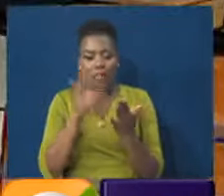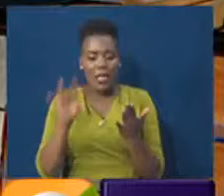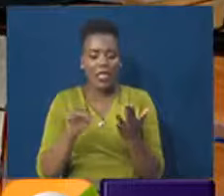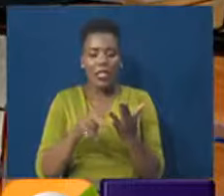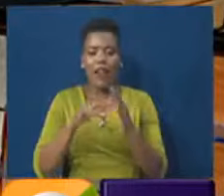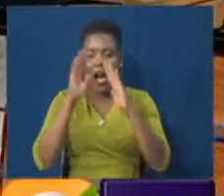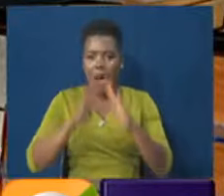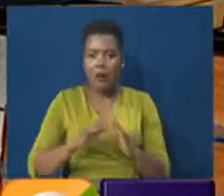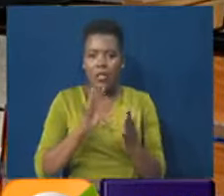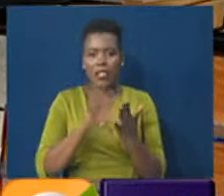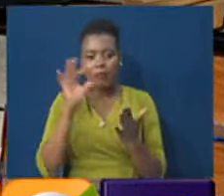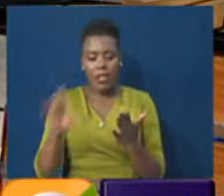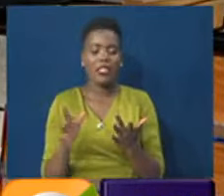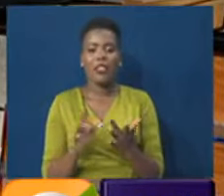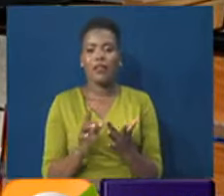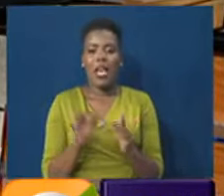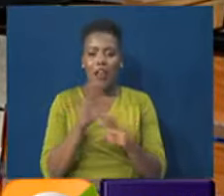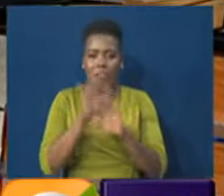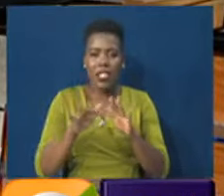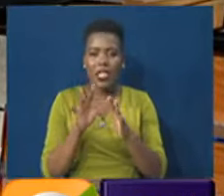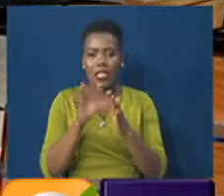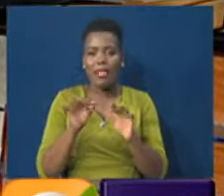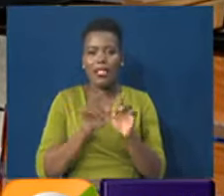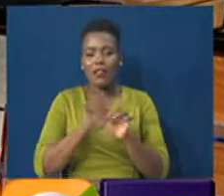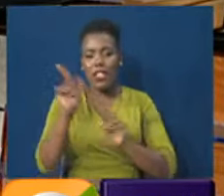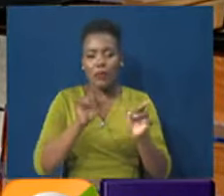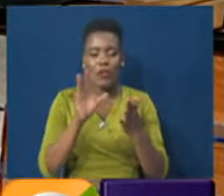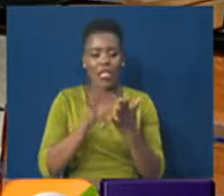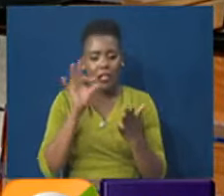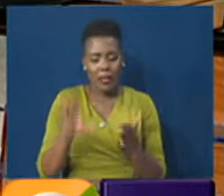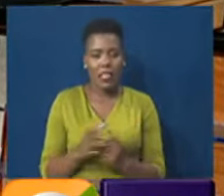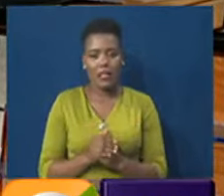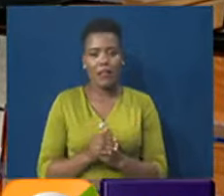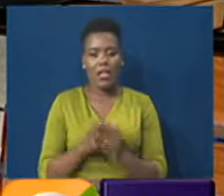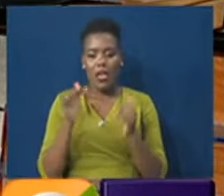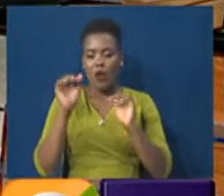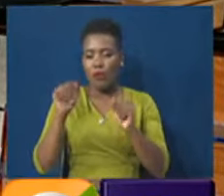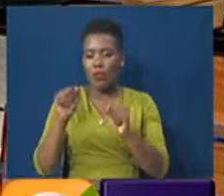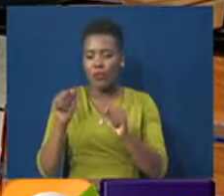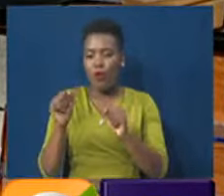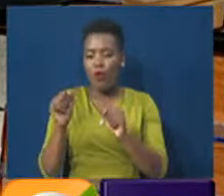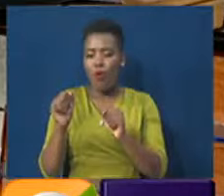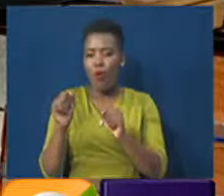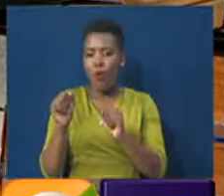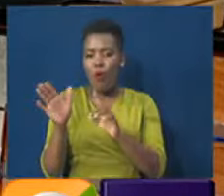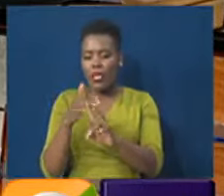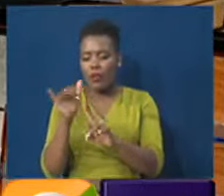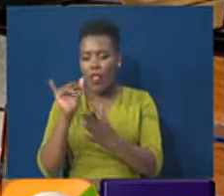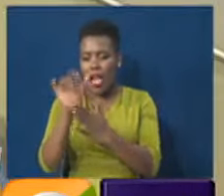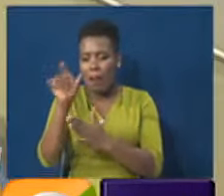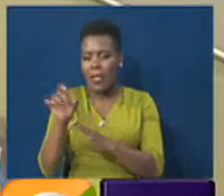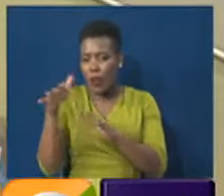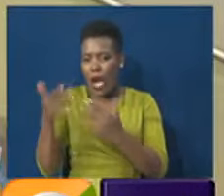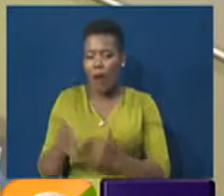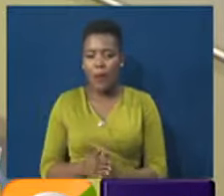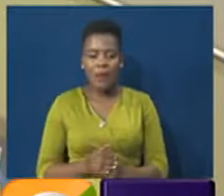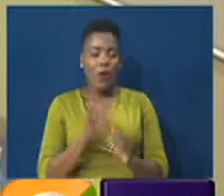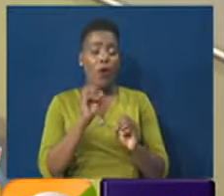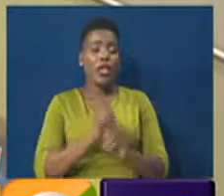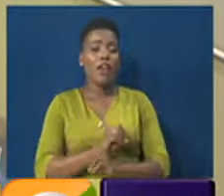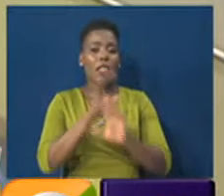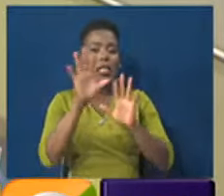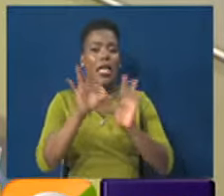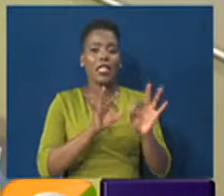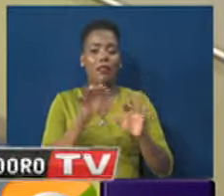your submissions as rather not the reality on the ground in terms of what they are facing? As I have clearly